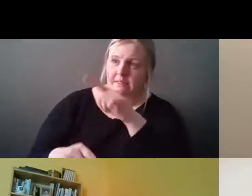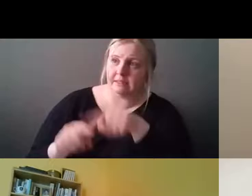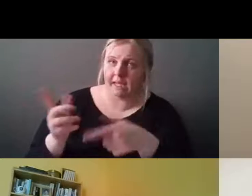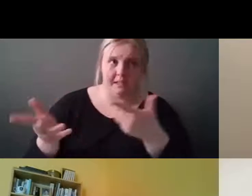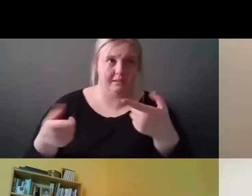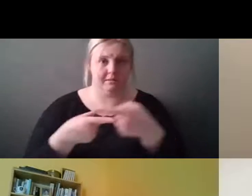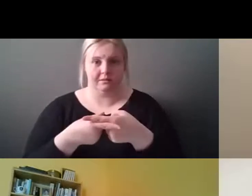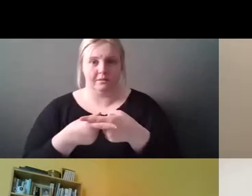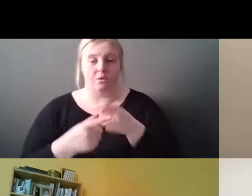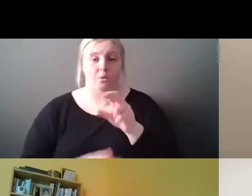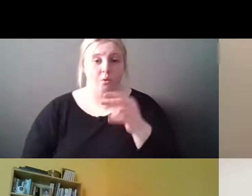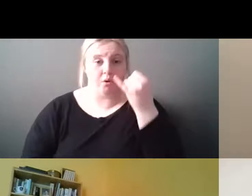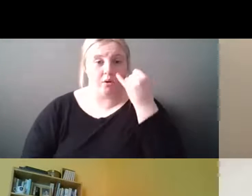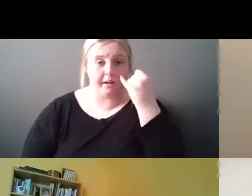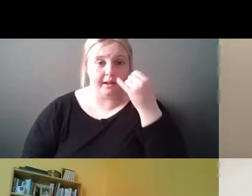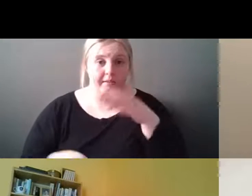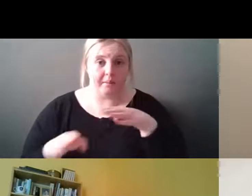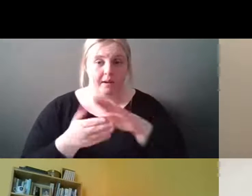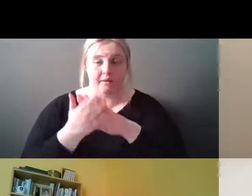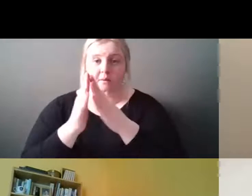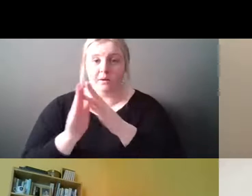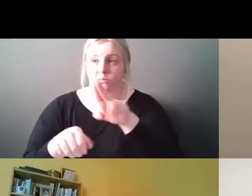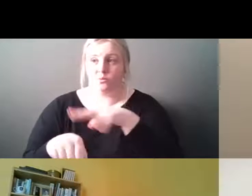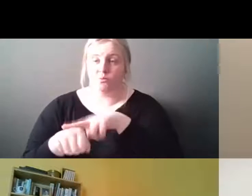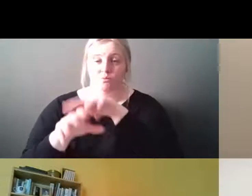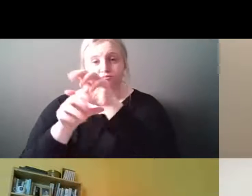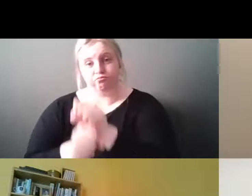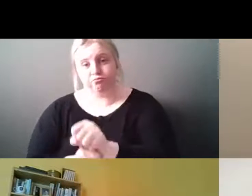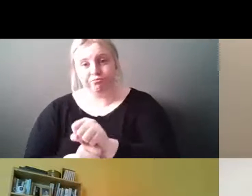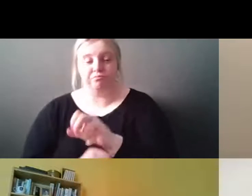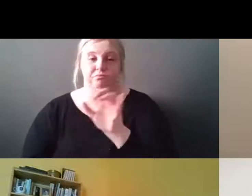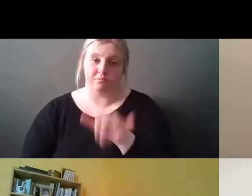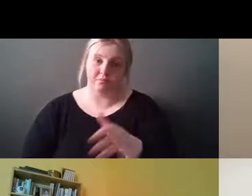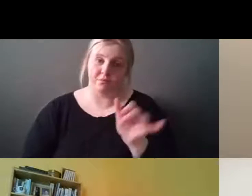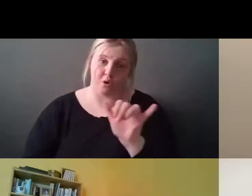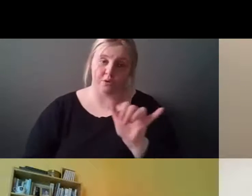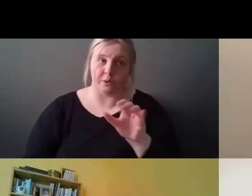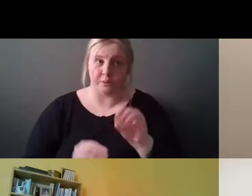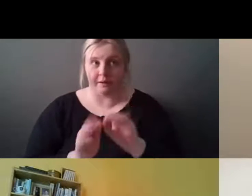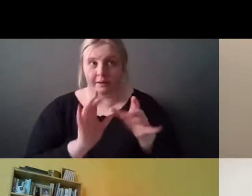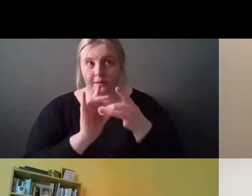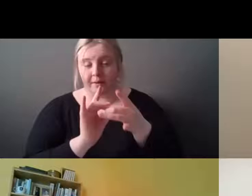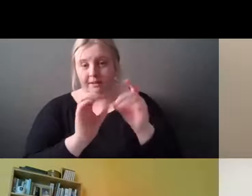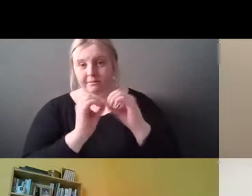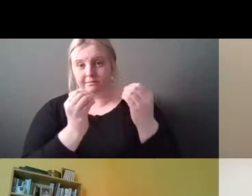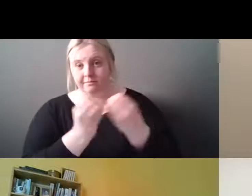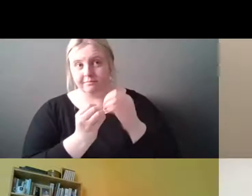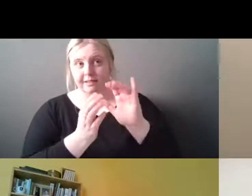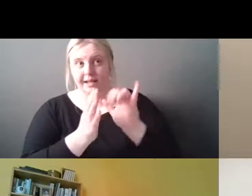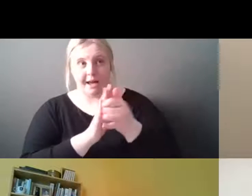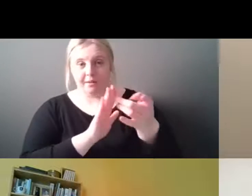has come to the point where it becomes normalized as well. And again, it's not, you